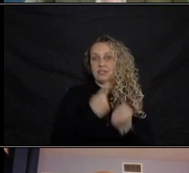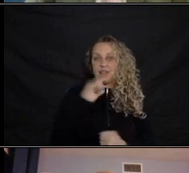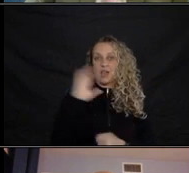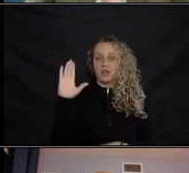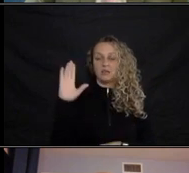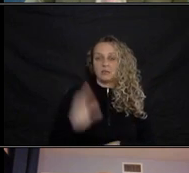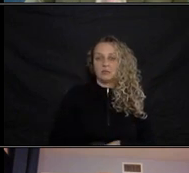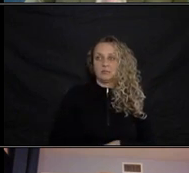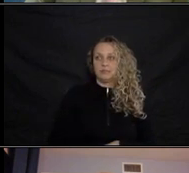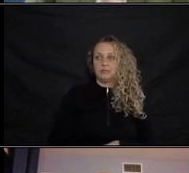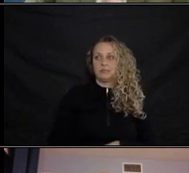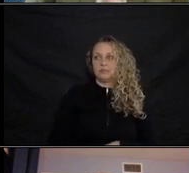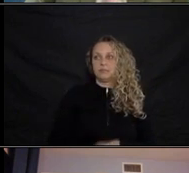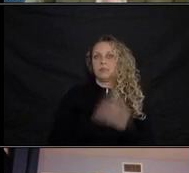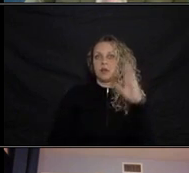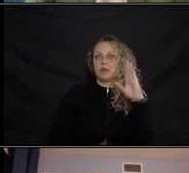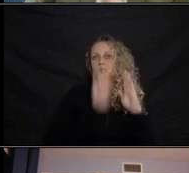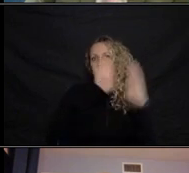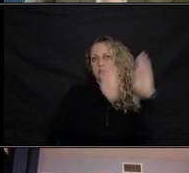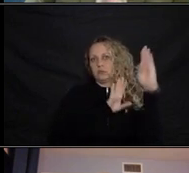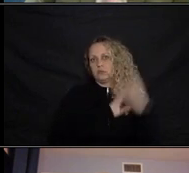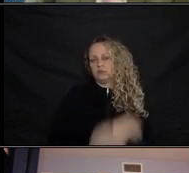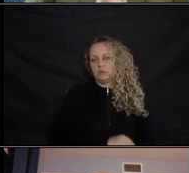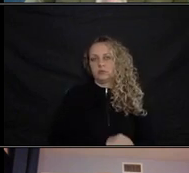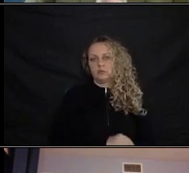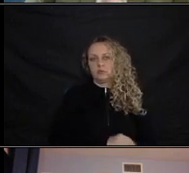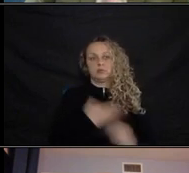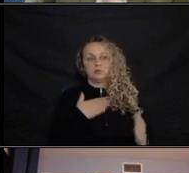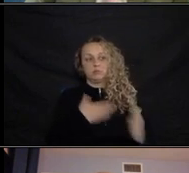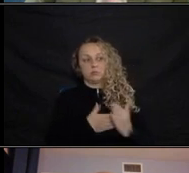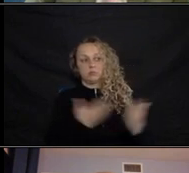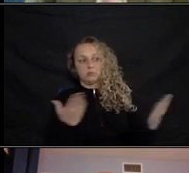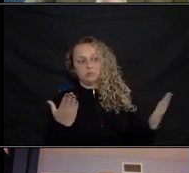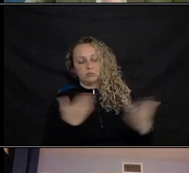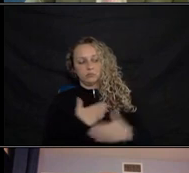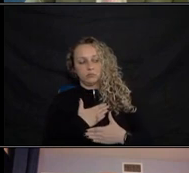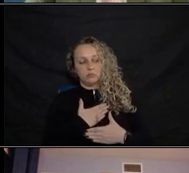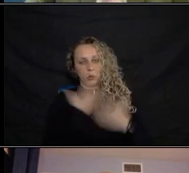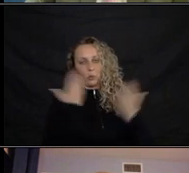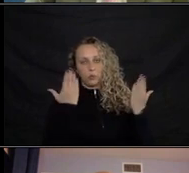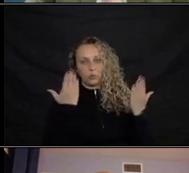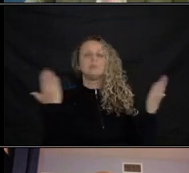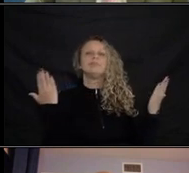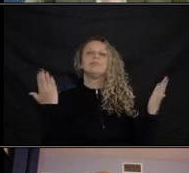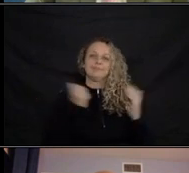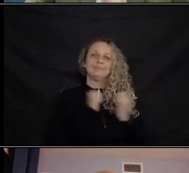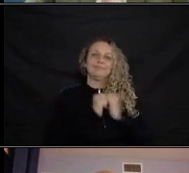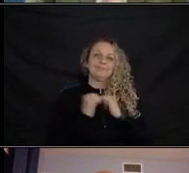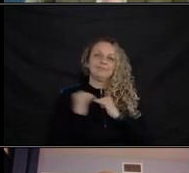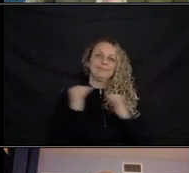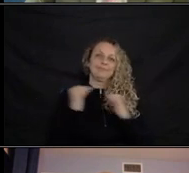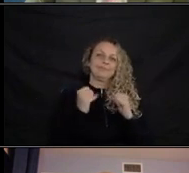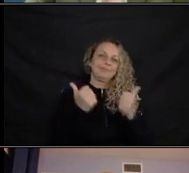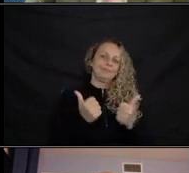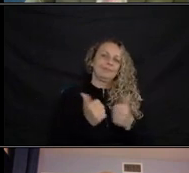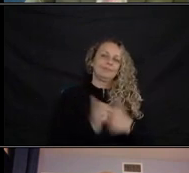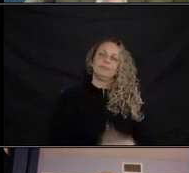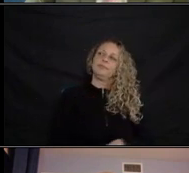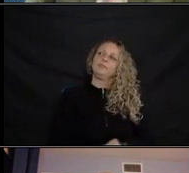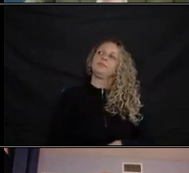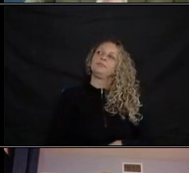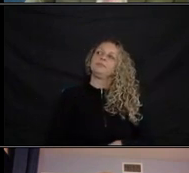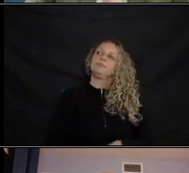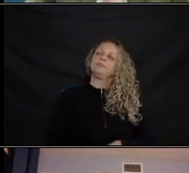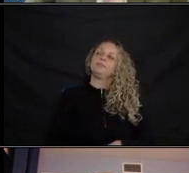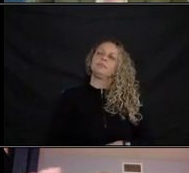saying aye. Aye. Aye. All those opposed? Hearing none, motion passes unanimously. Mayor?